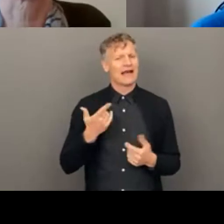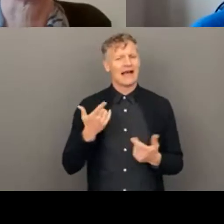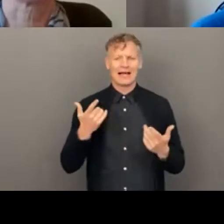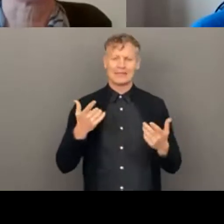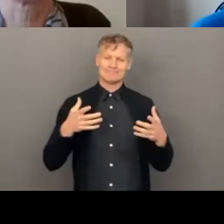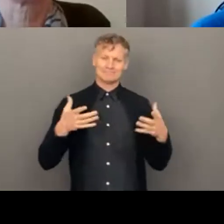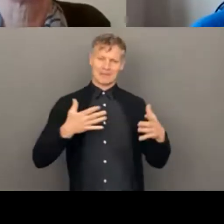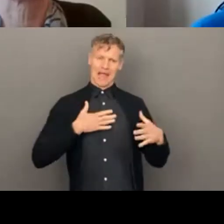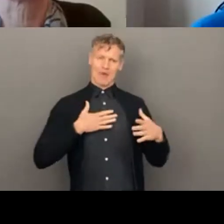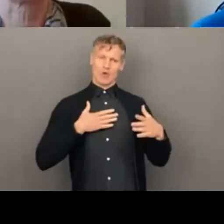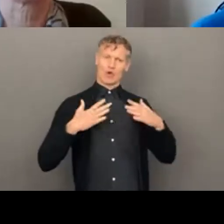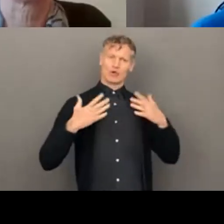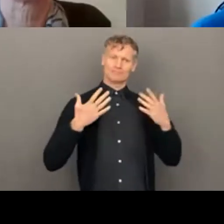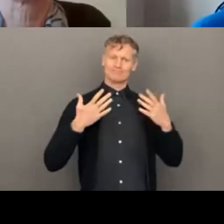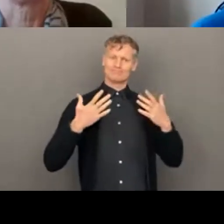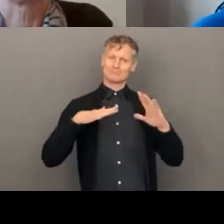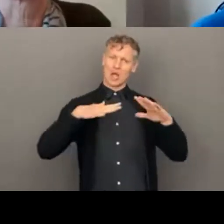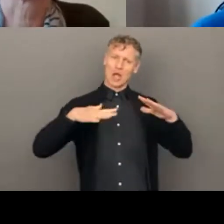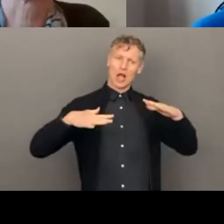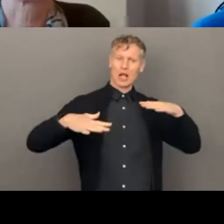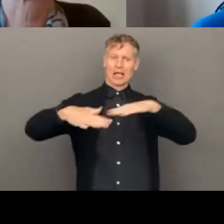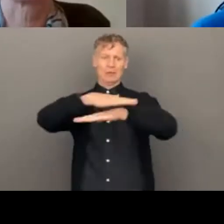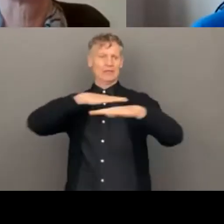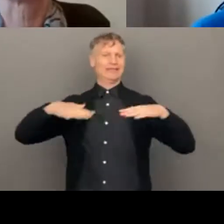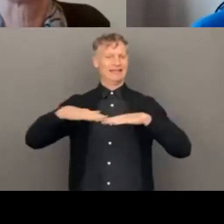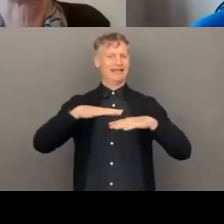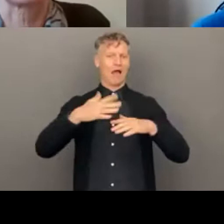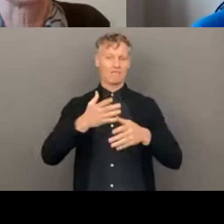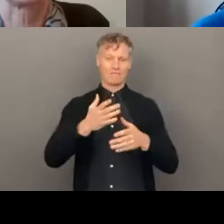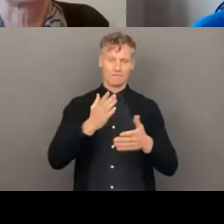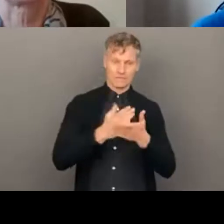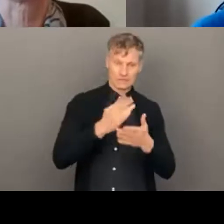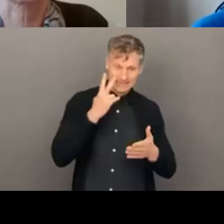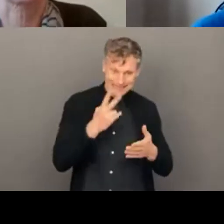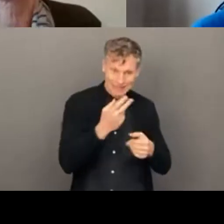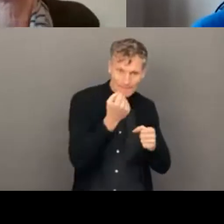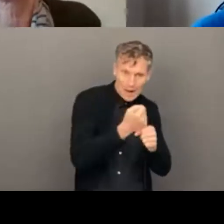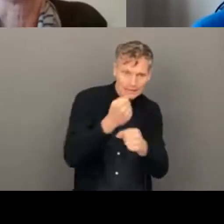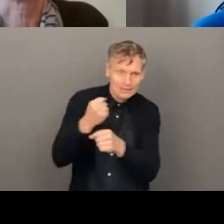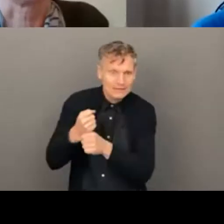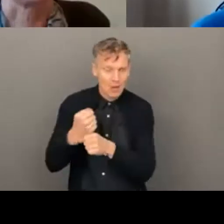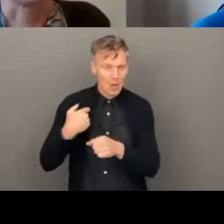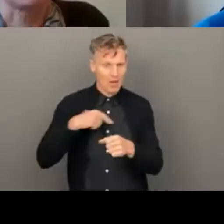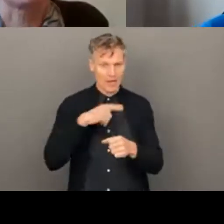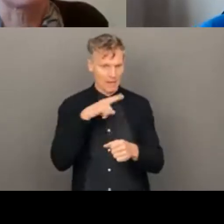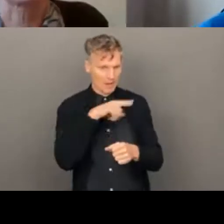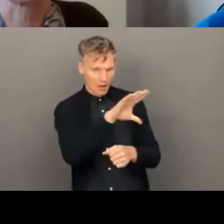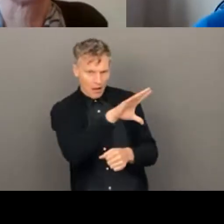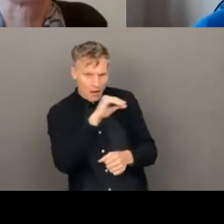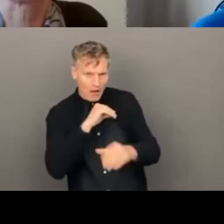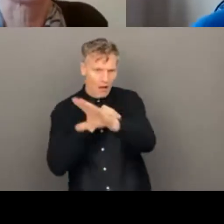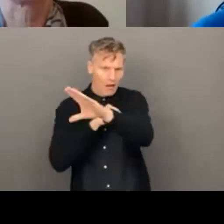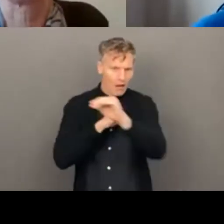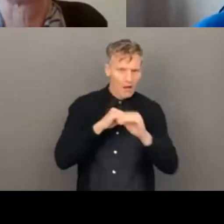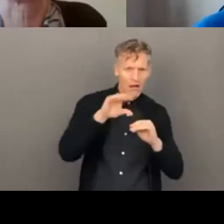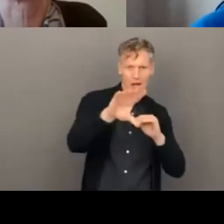sharing experiences, expertise, and that is really building capacity and strengthening cooperation,